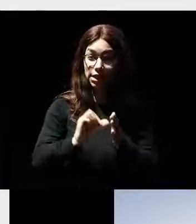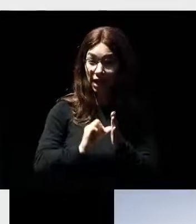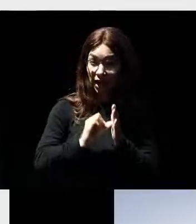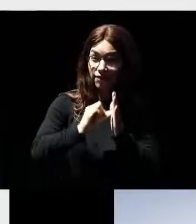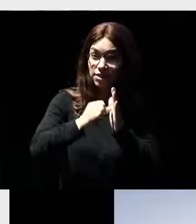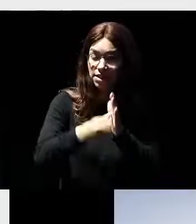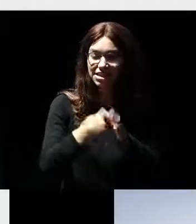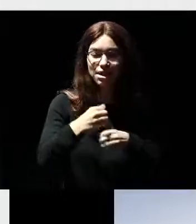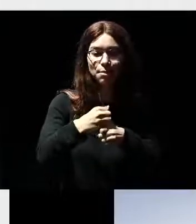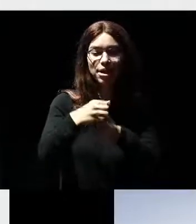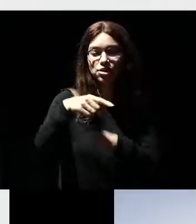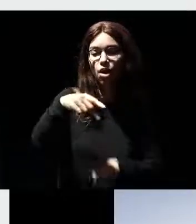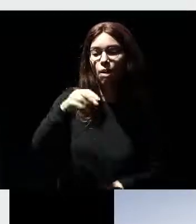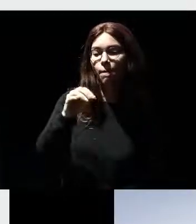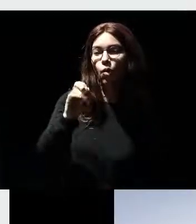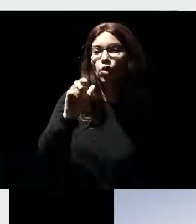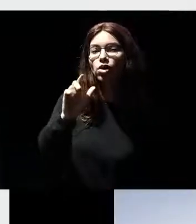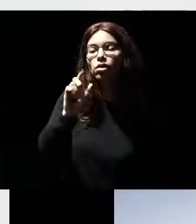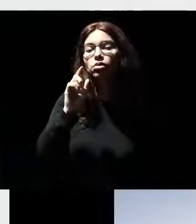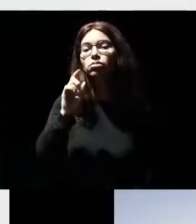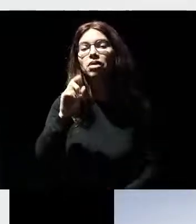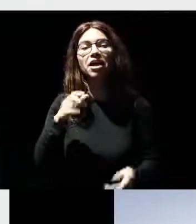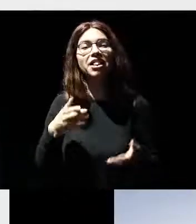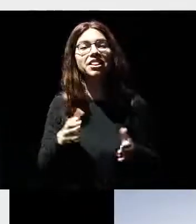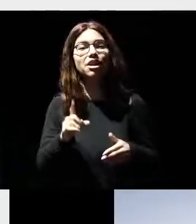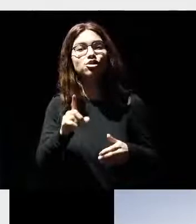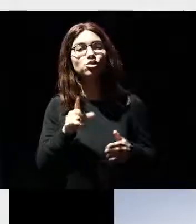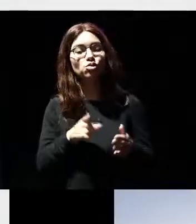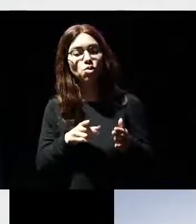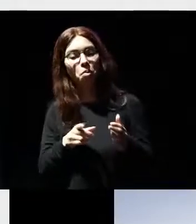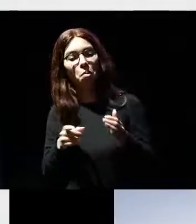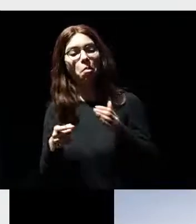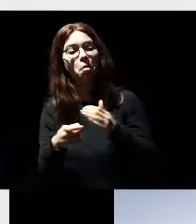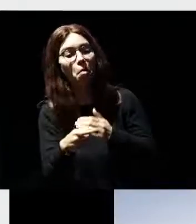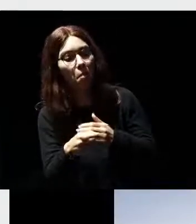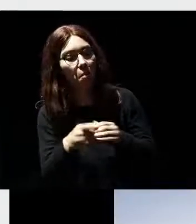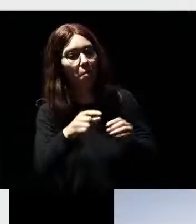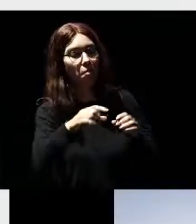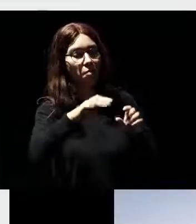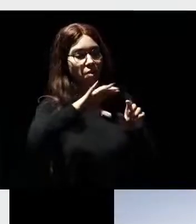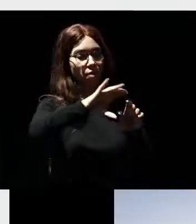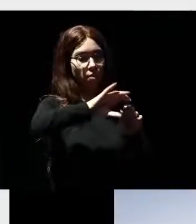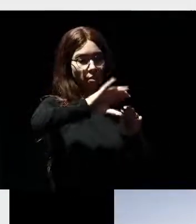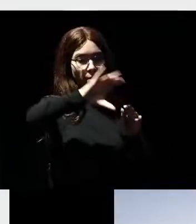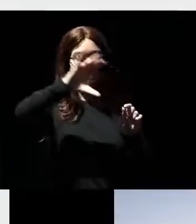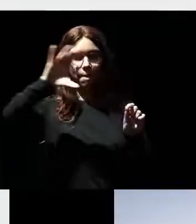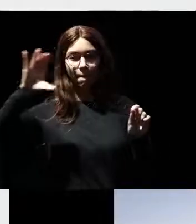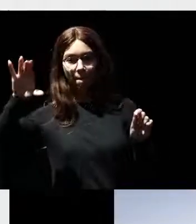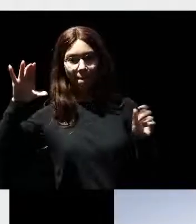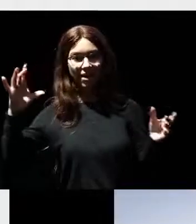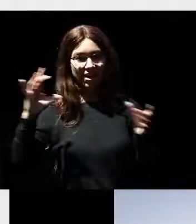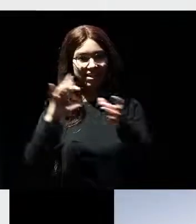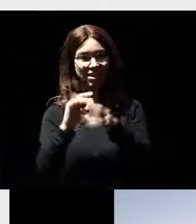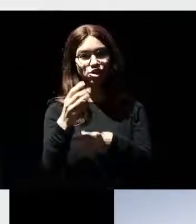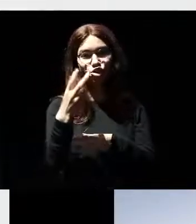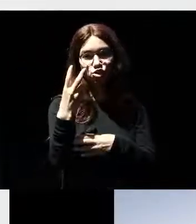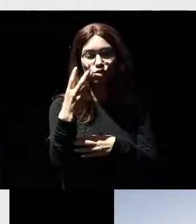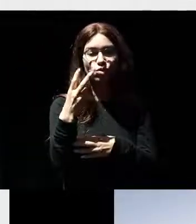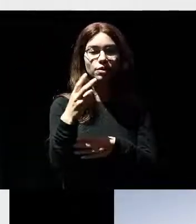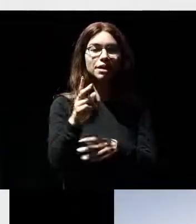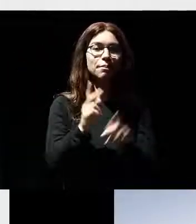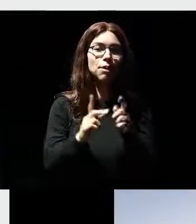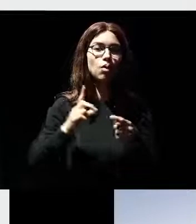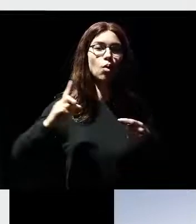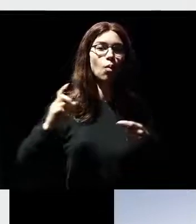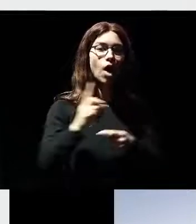a portal that allows you to in a sense, cut the corner of the building, connecting two pedestrian ways, which is also